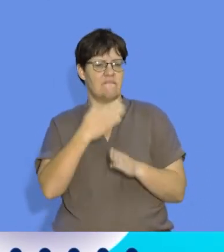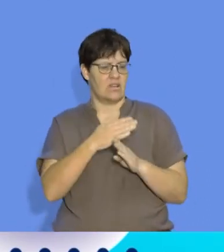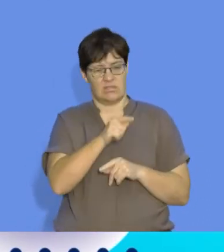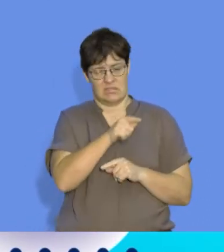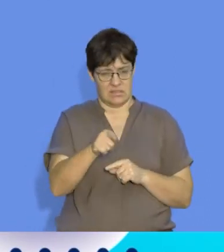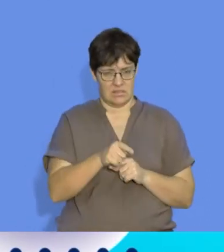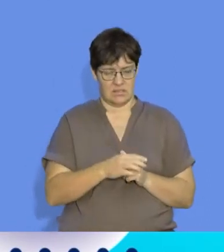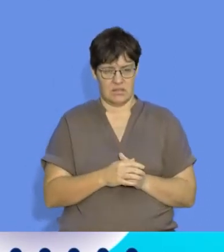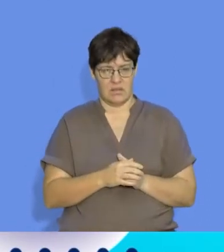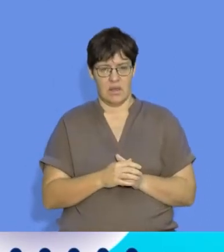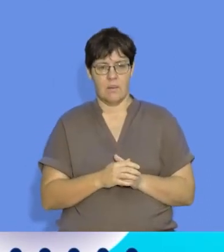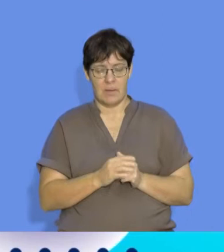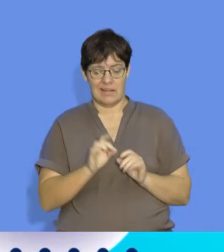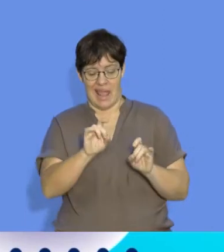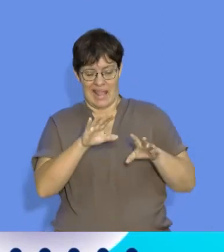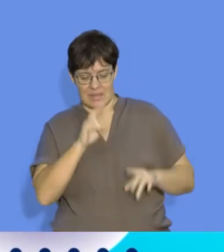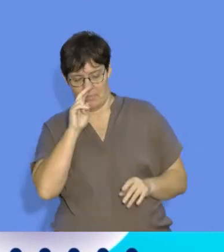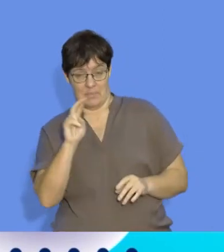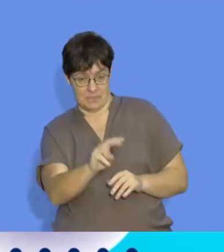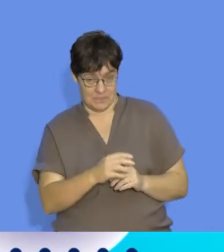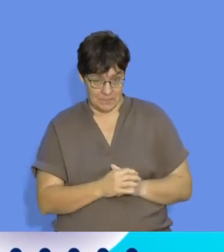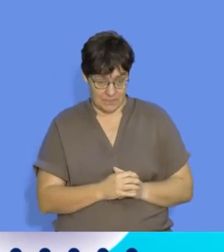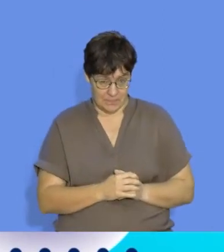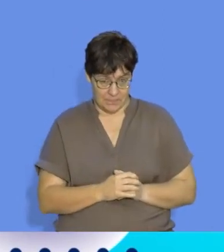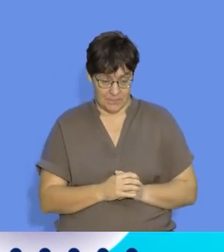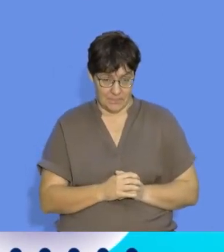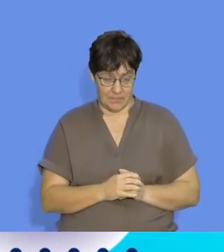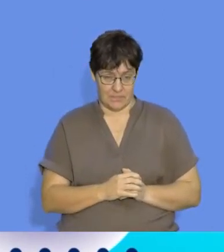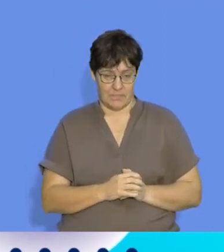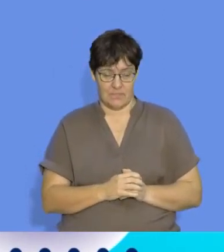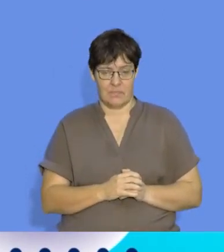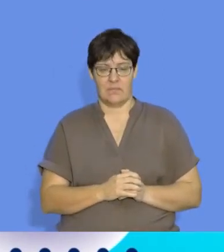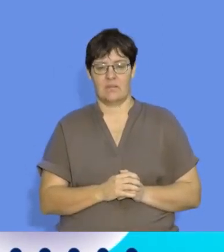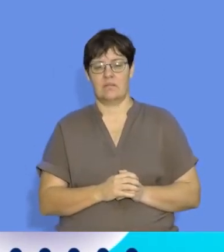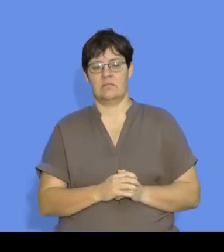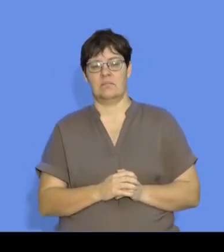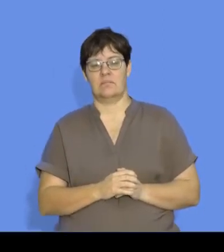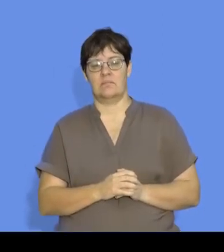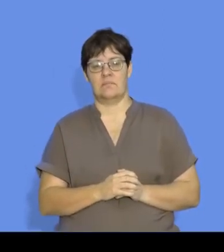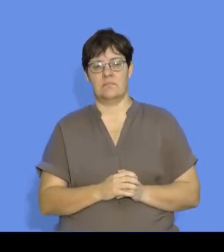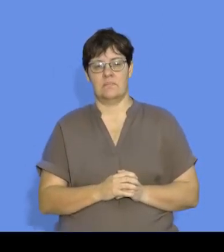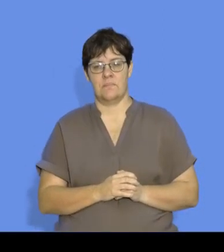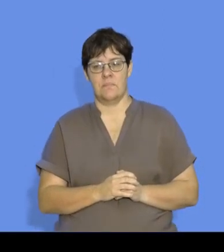but from the exam type of situation. So let's have a look at it.